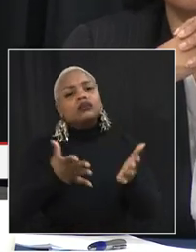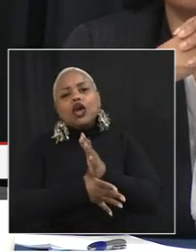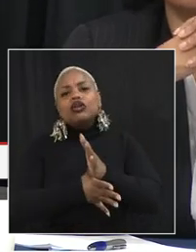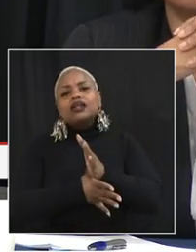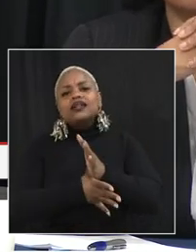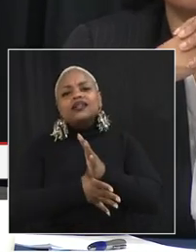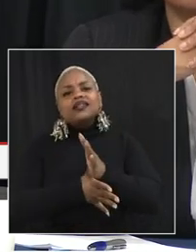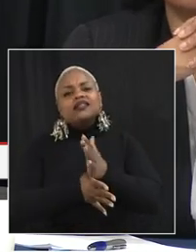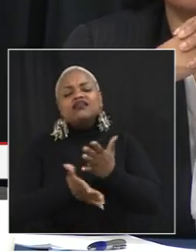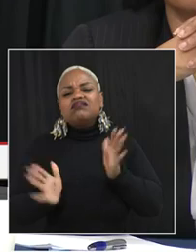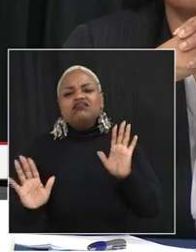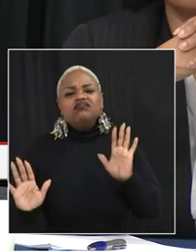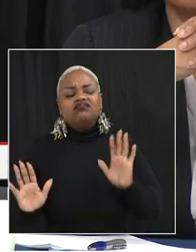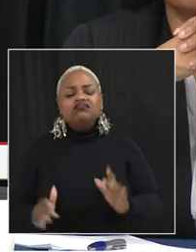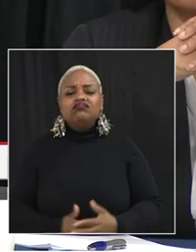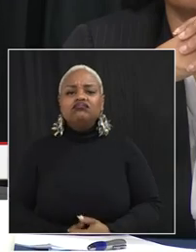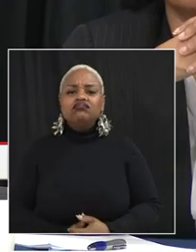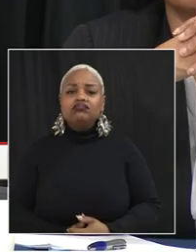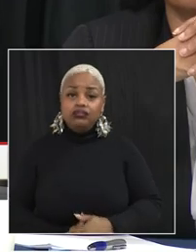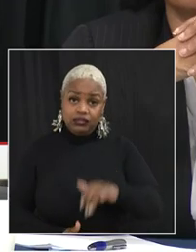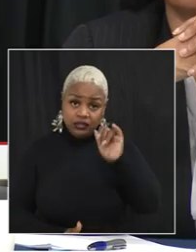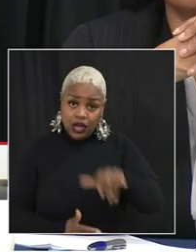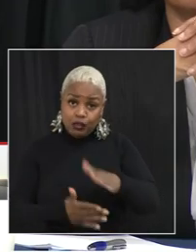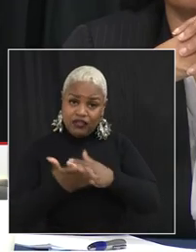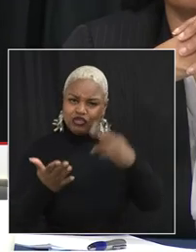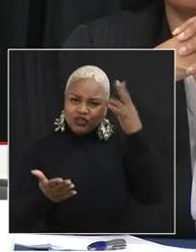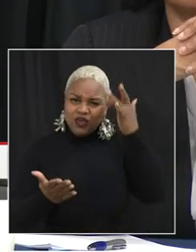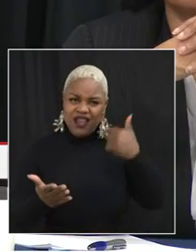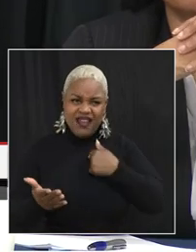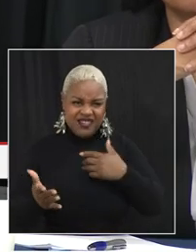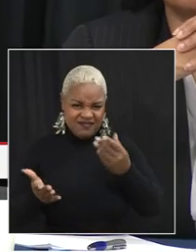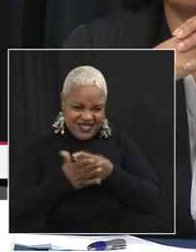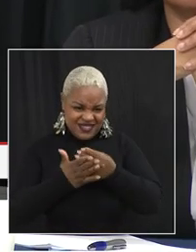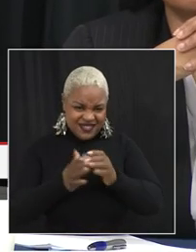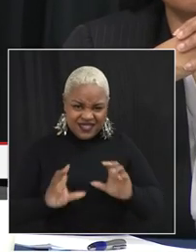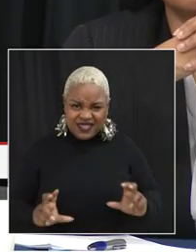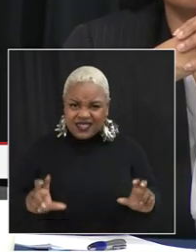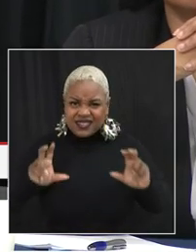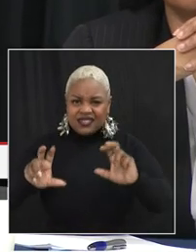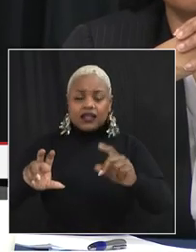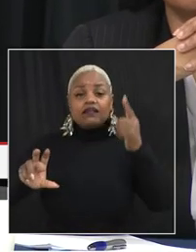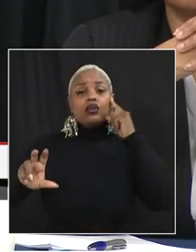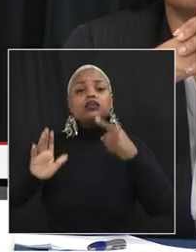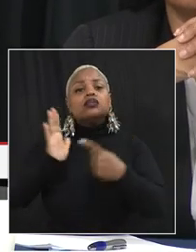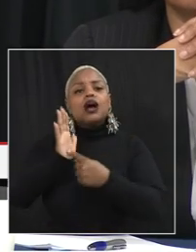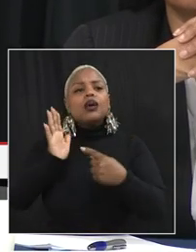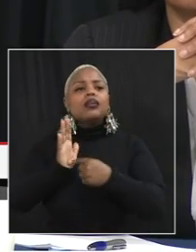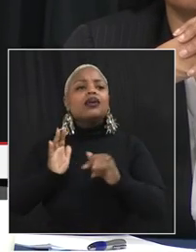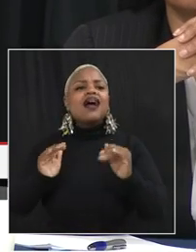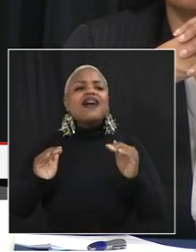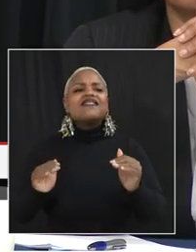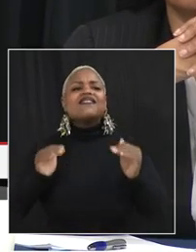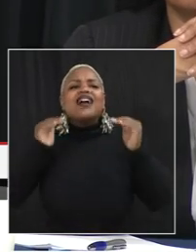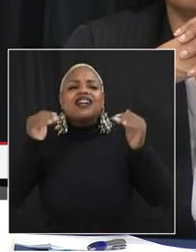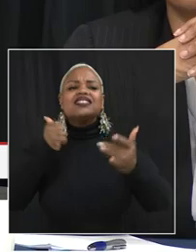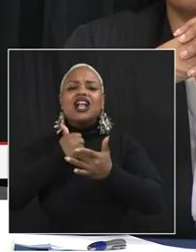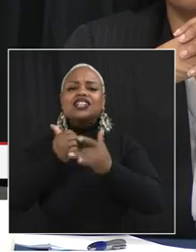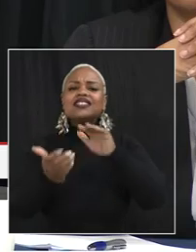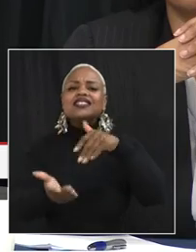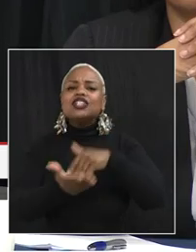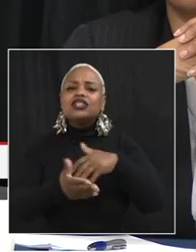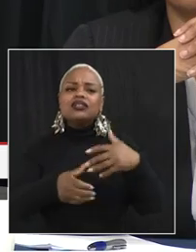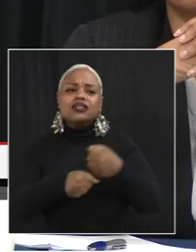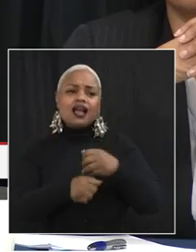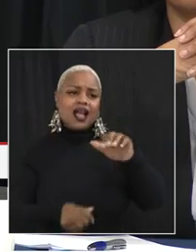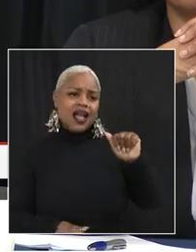that's part of why you see the investment that we have in advanced technical centers. It allows children to get academic